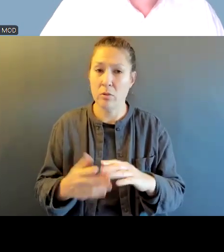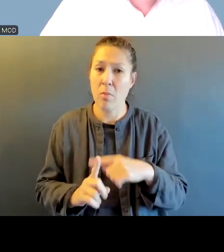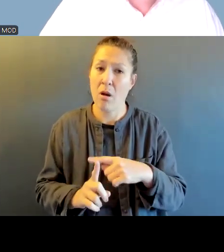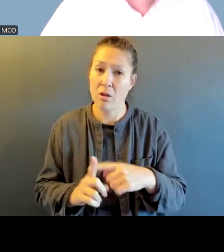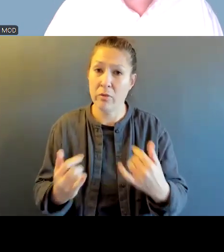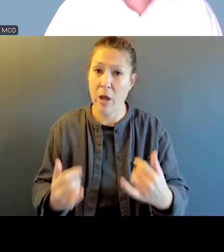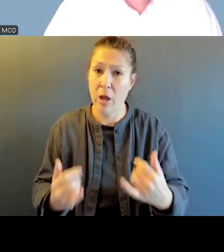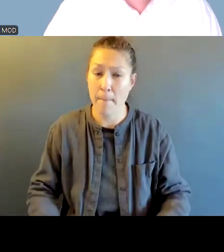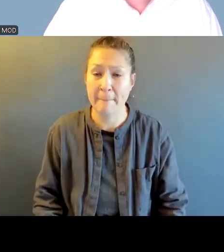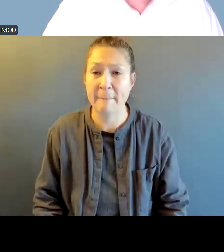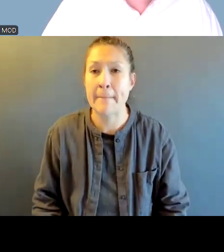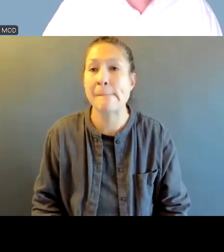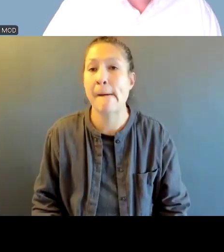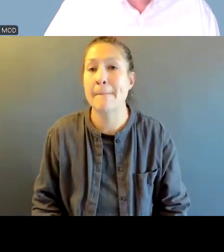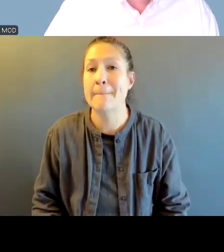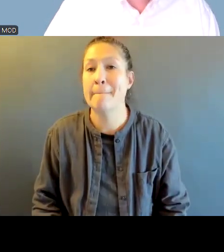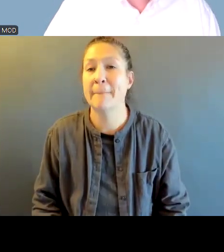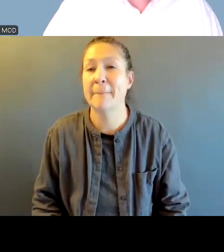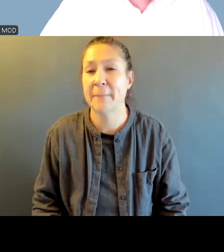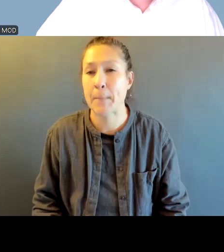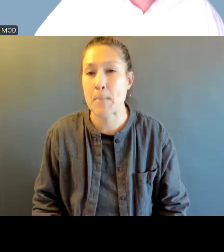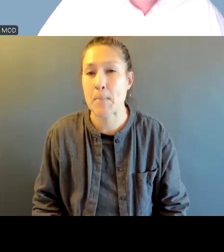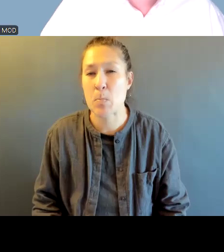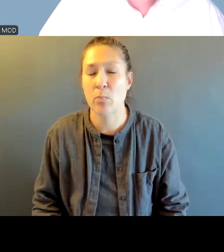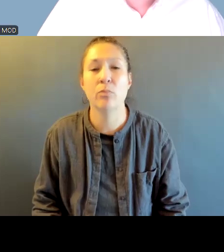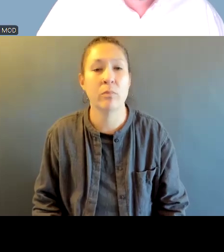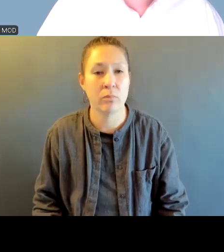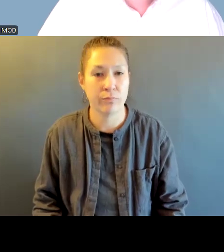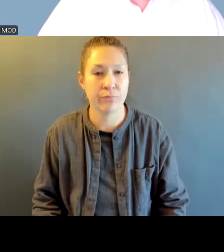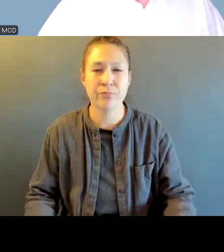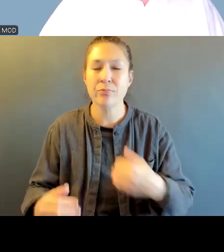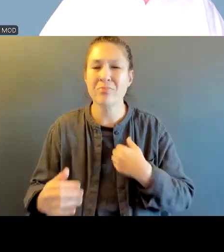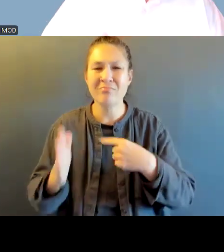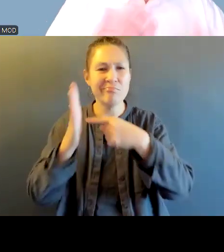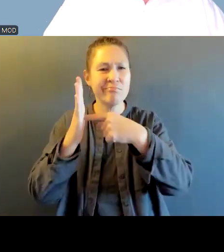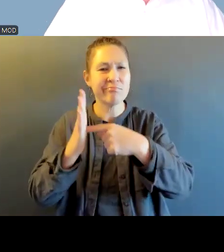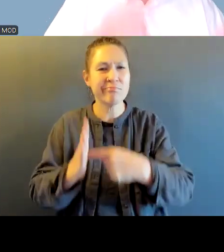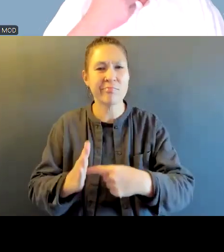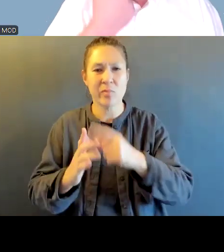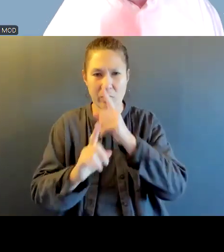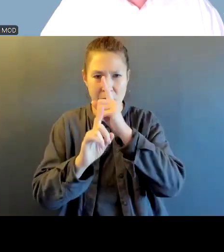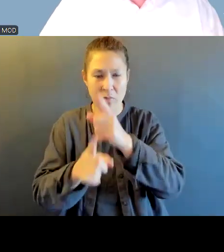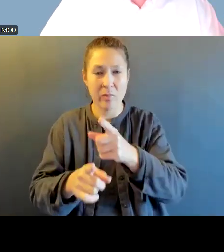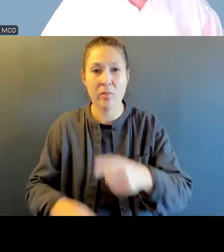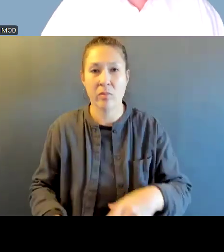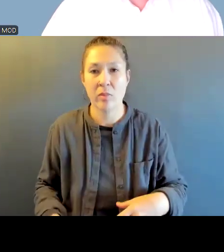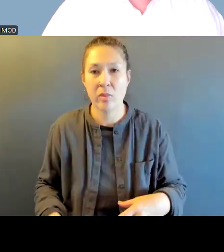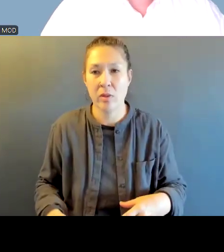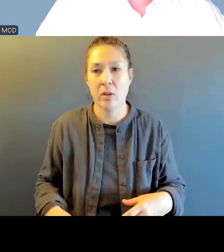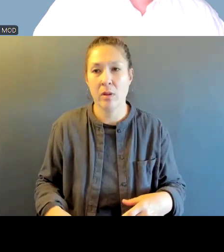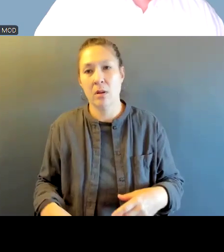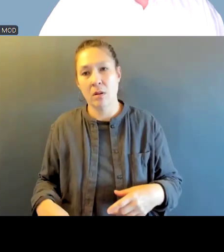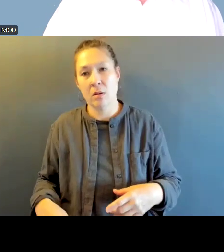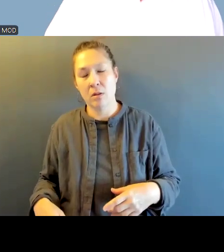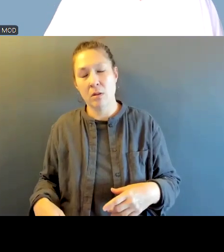We're going to move on to sample goals. We have 4 parts of this. It's because AJ separates them out. We wanted to